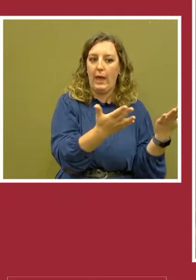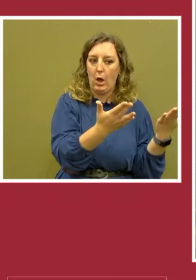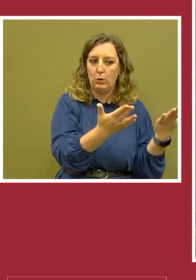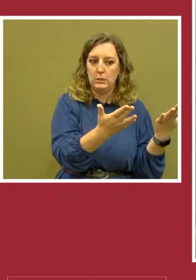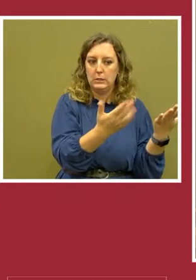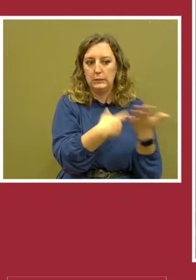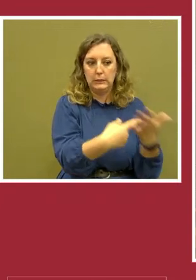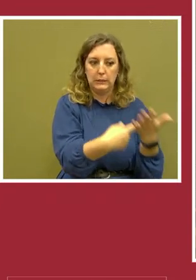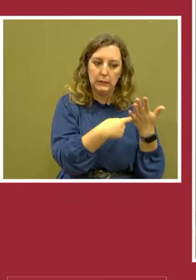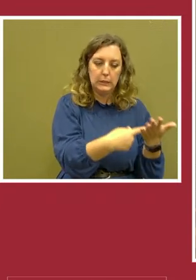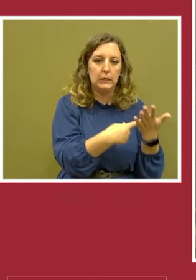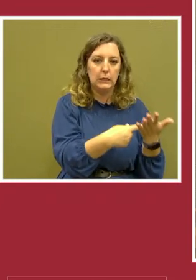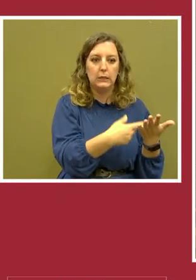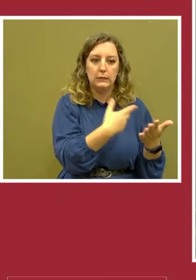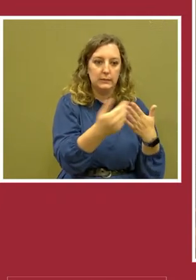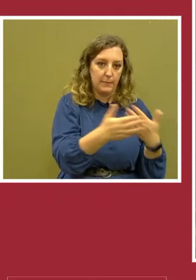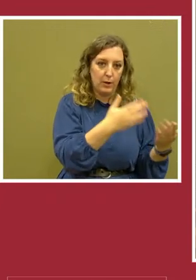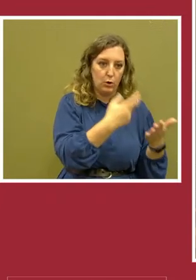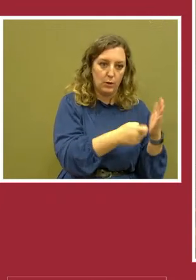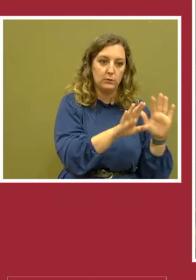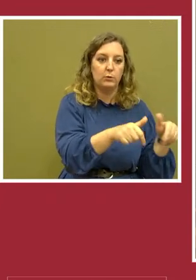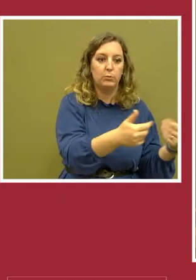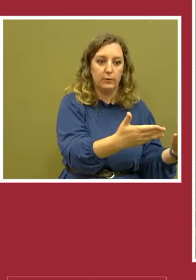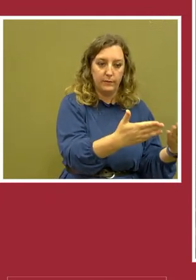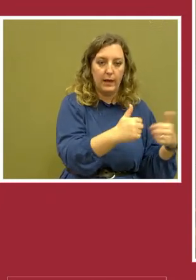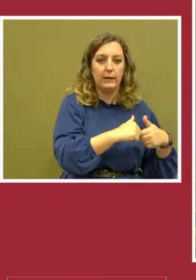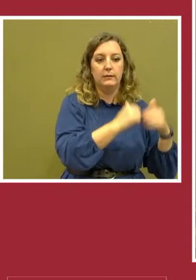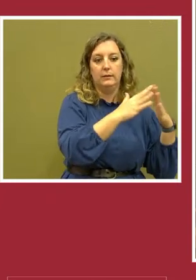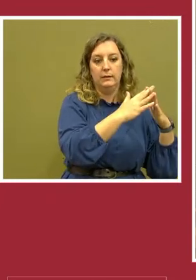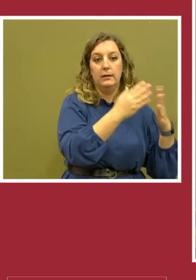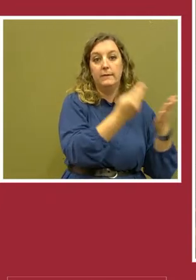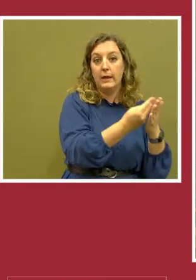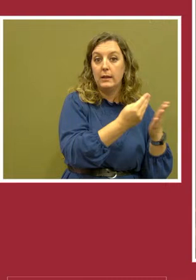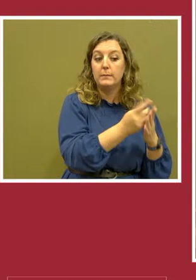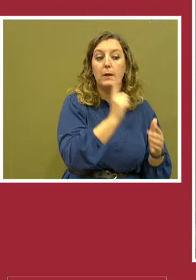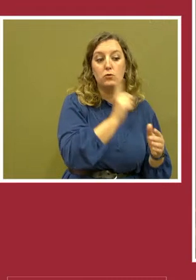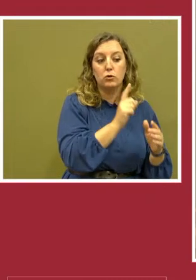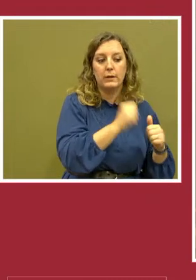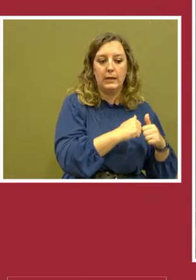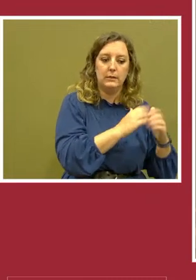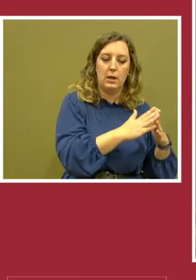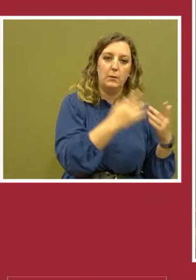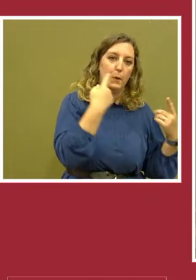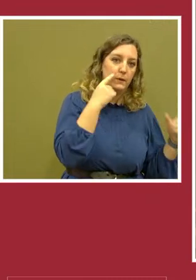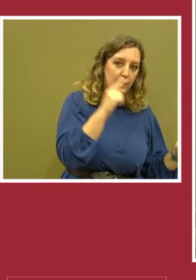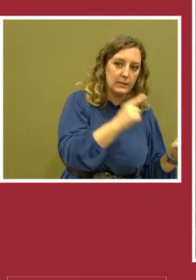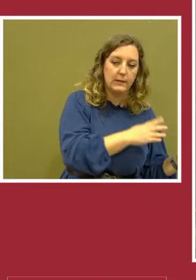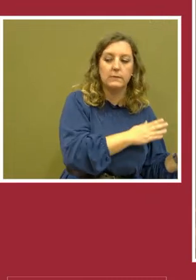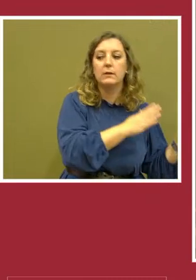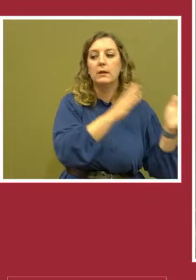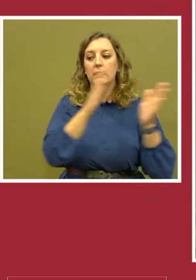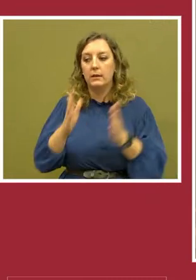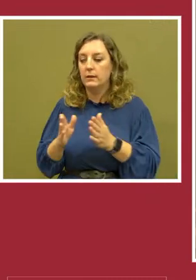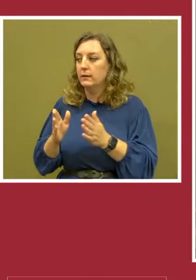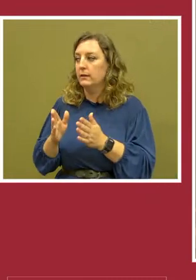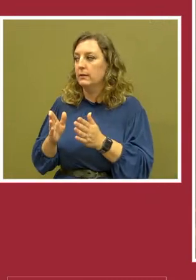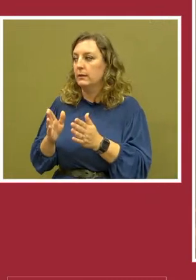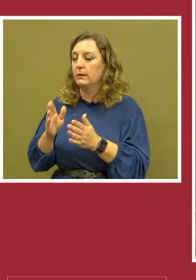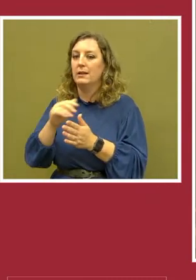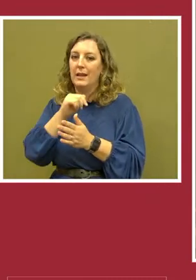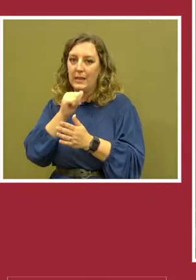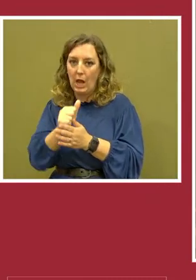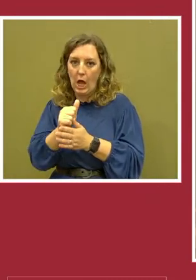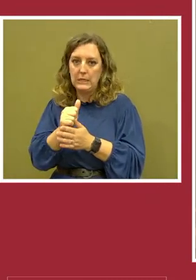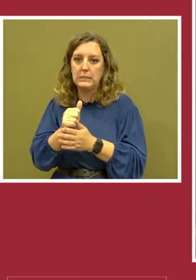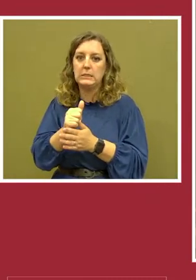question, regardless of cost, and will provide the startup funding to ensure that it's able to start up and be successful, and that is not